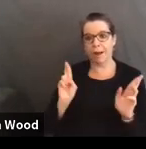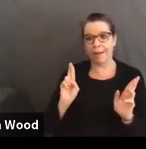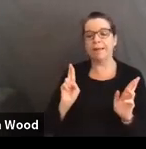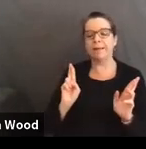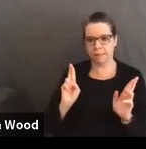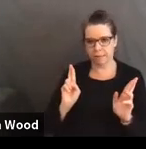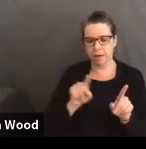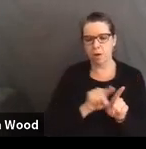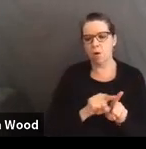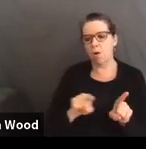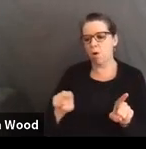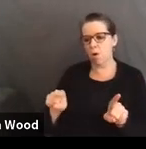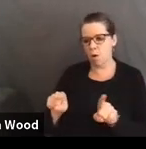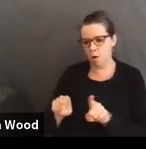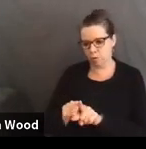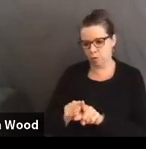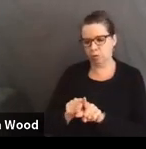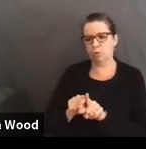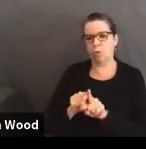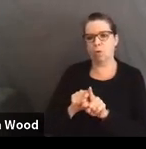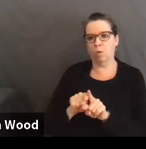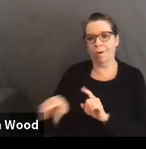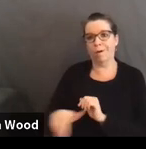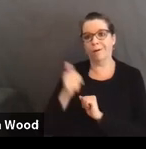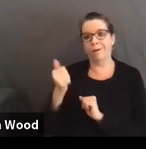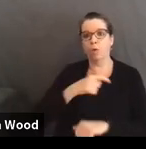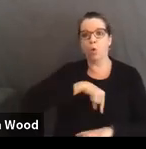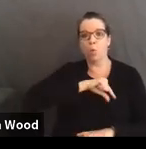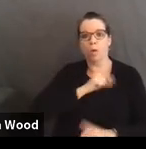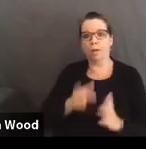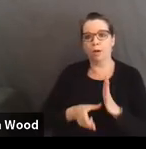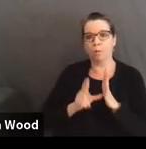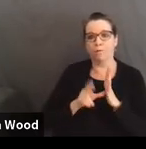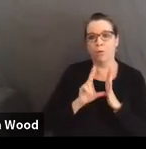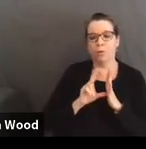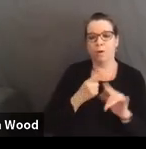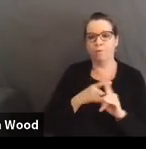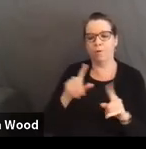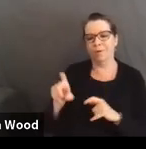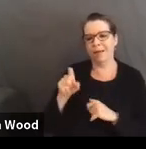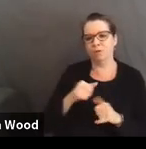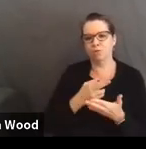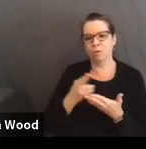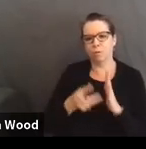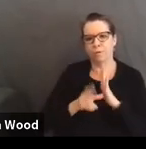will also go through an extensive quality review through the Texas Resource Review as well.